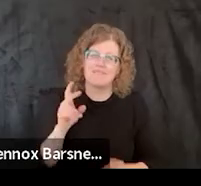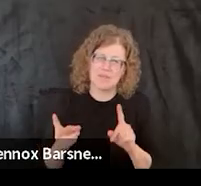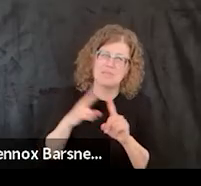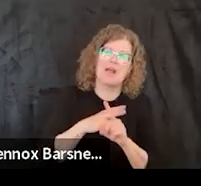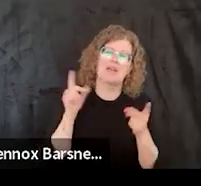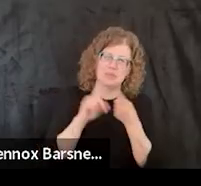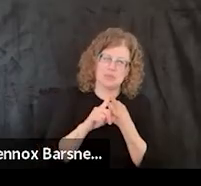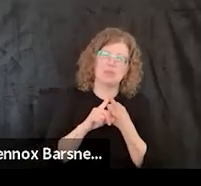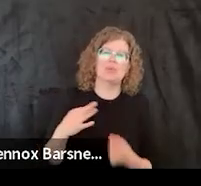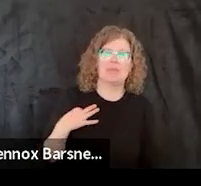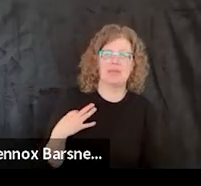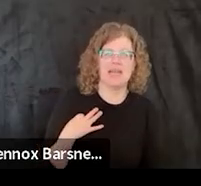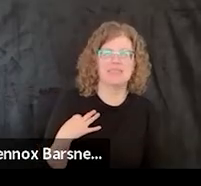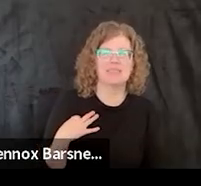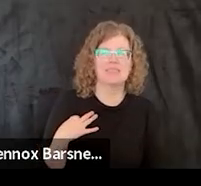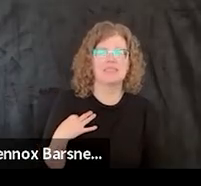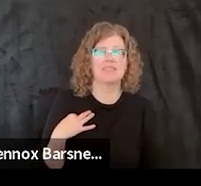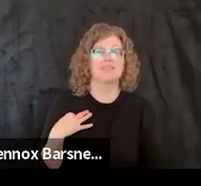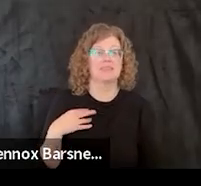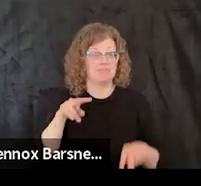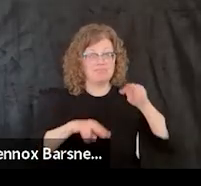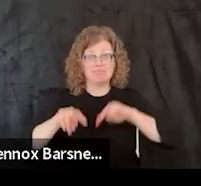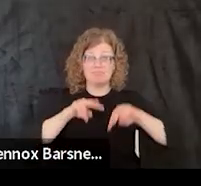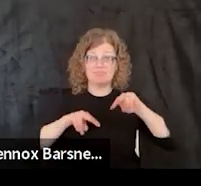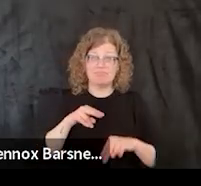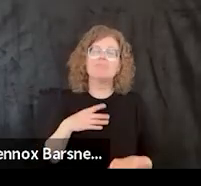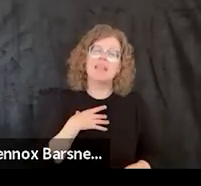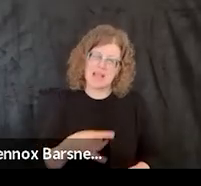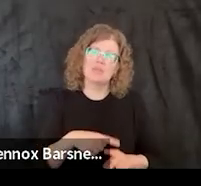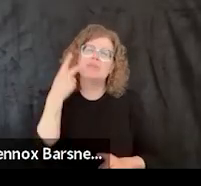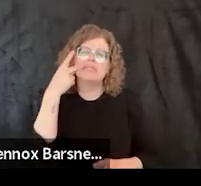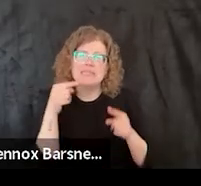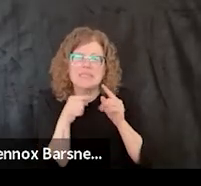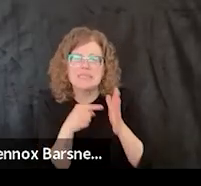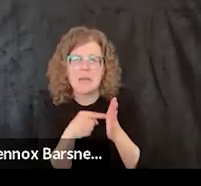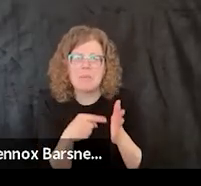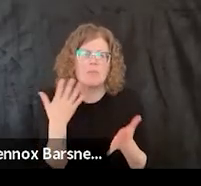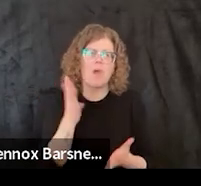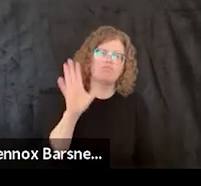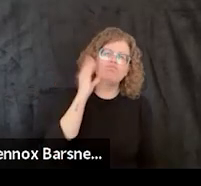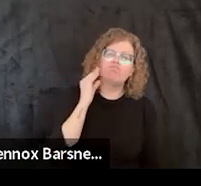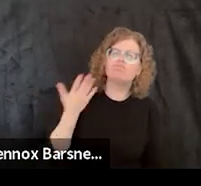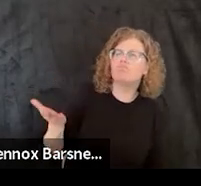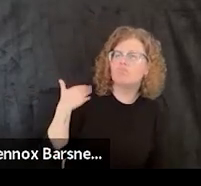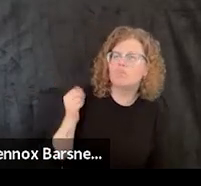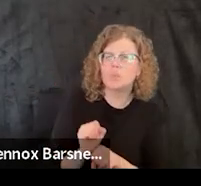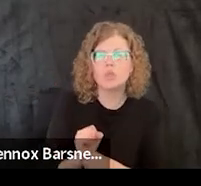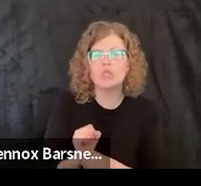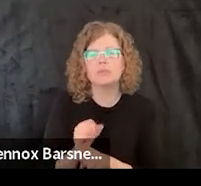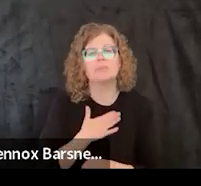say assessors always appreciate seeing examples of your past or current work, so please try to include that specifically.